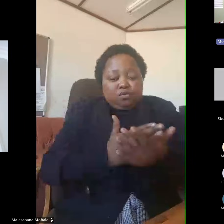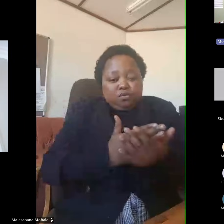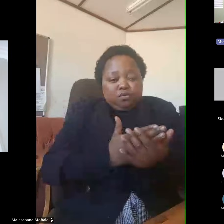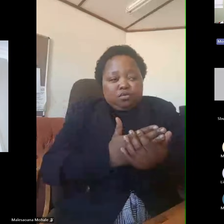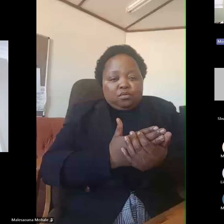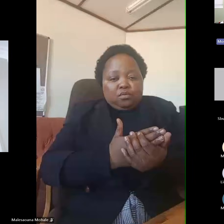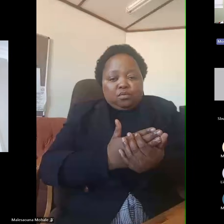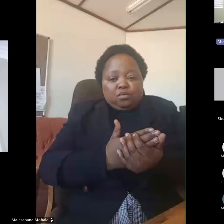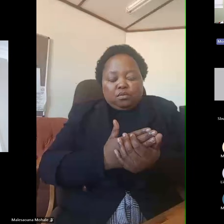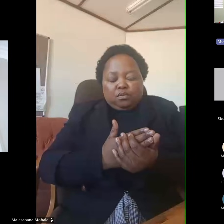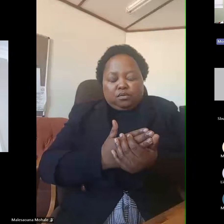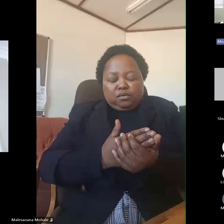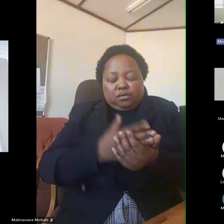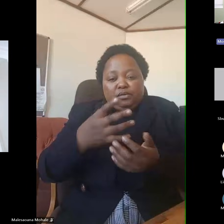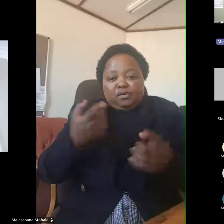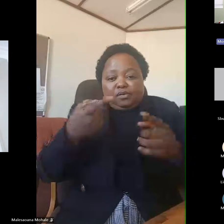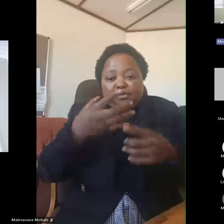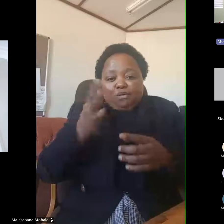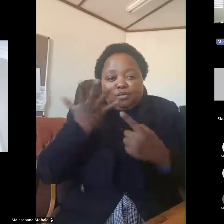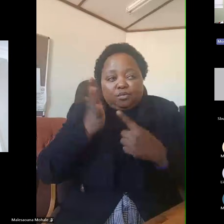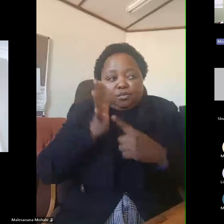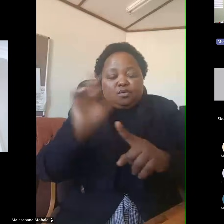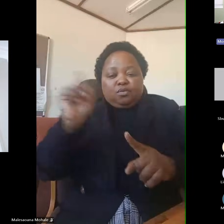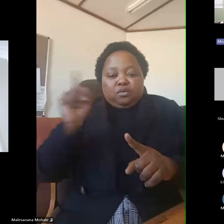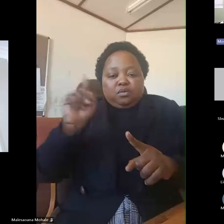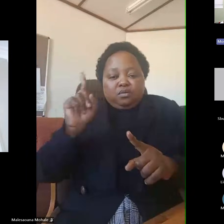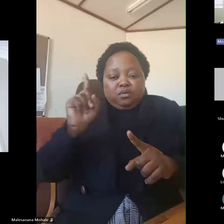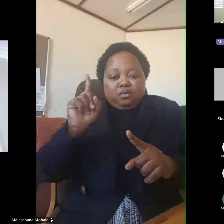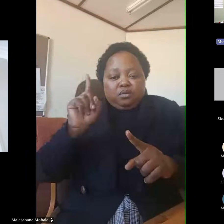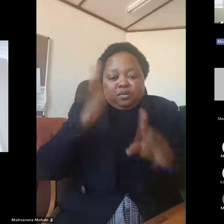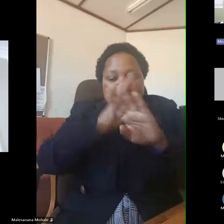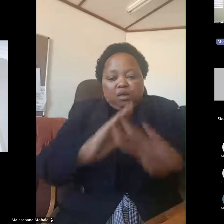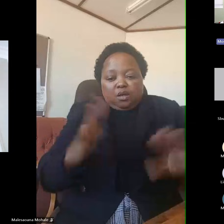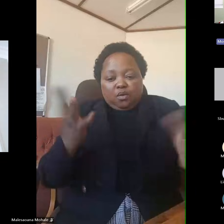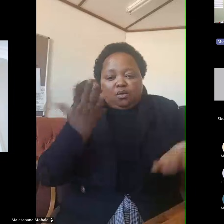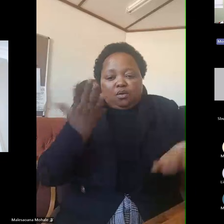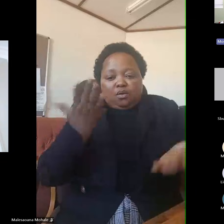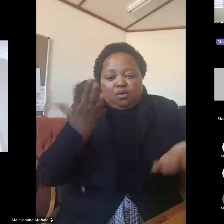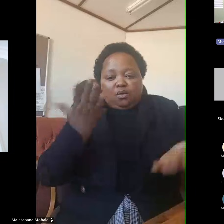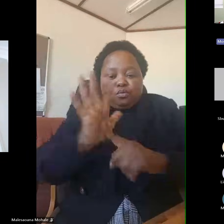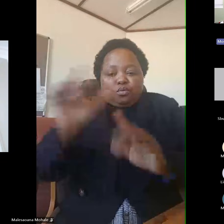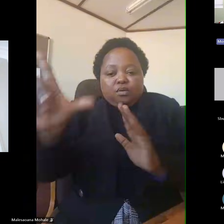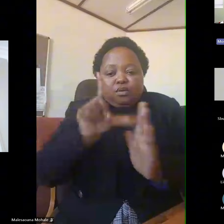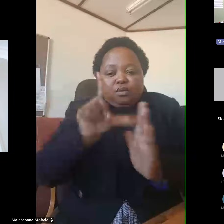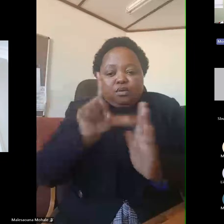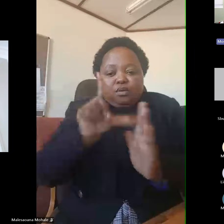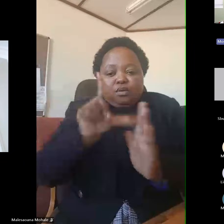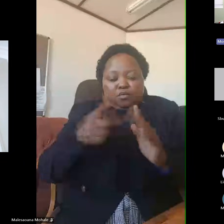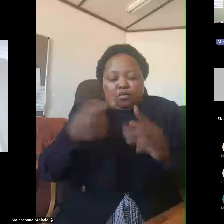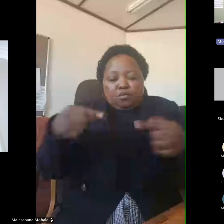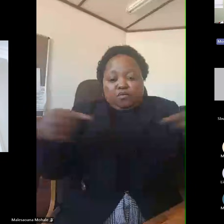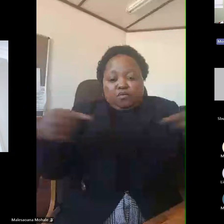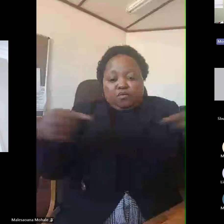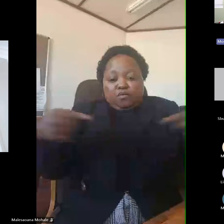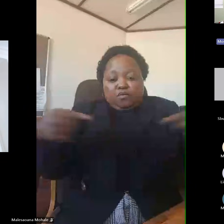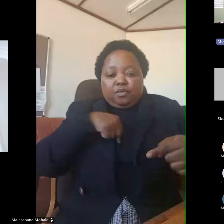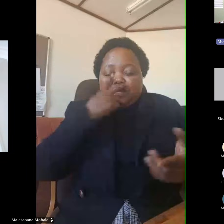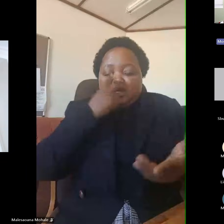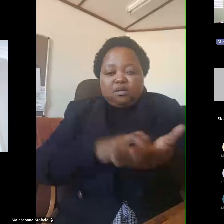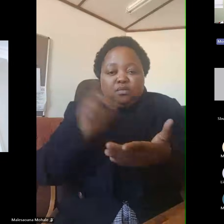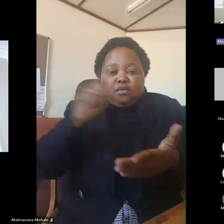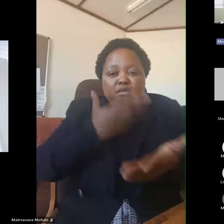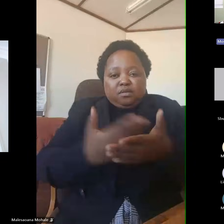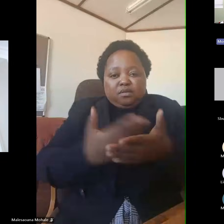areas where she highlighted the legislative conflict that we still have to address, that is in the